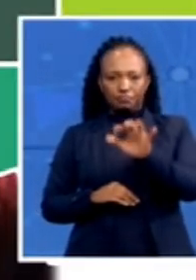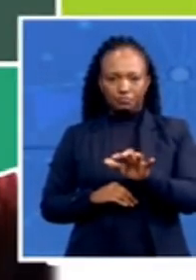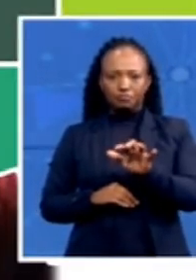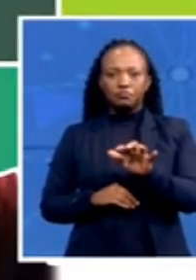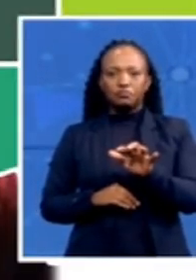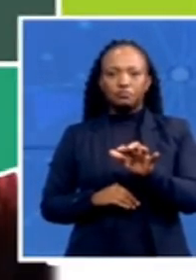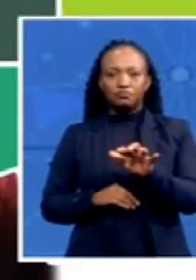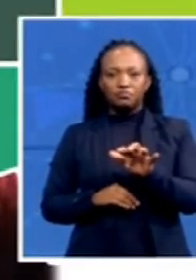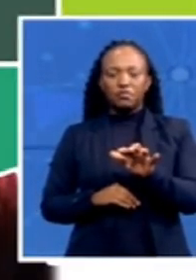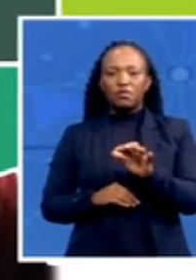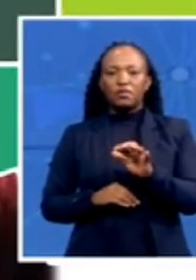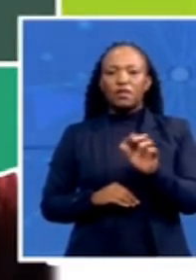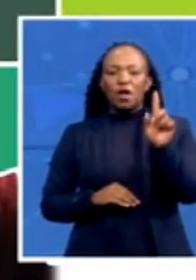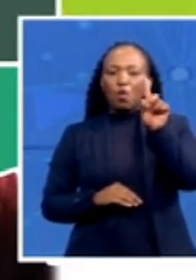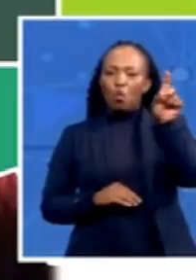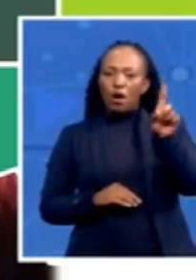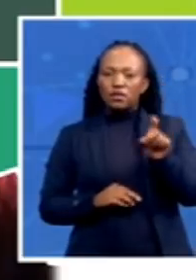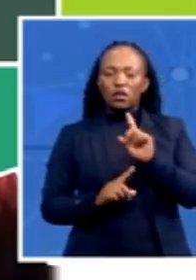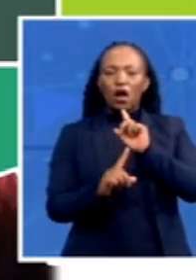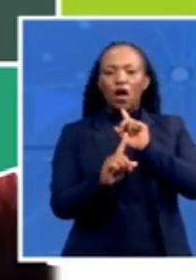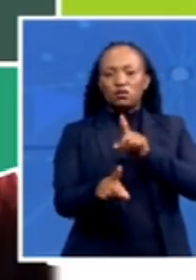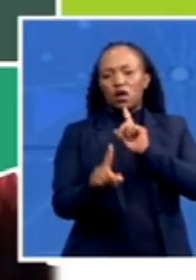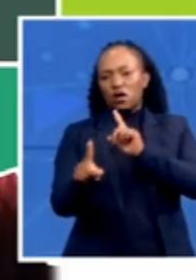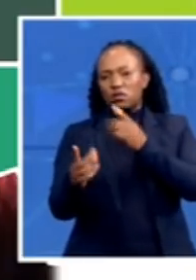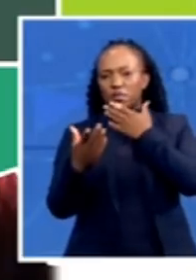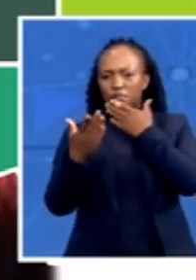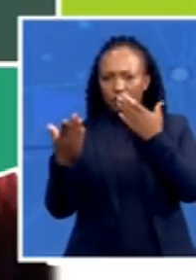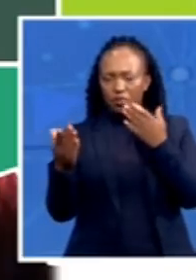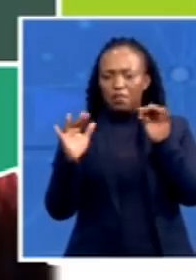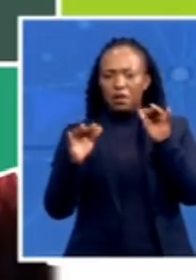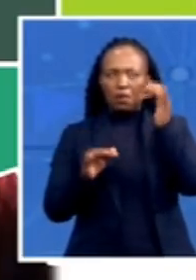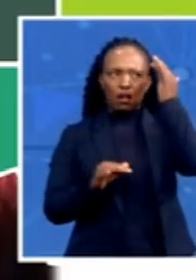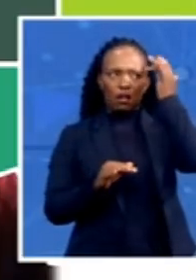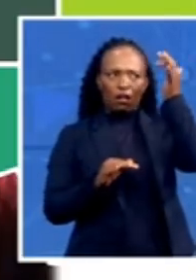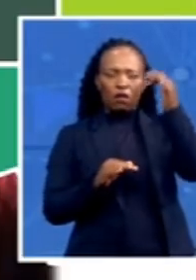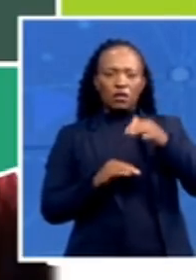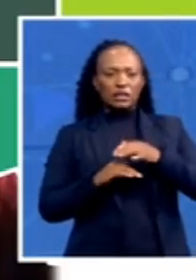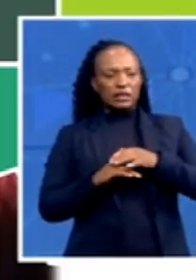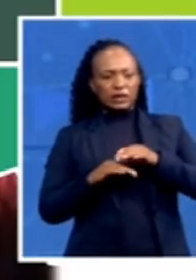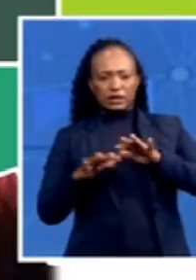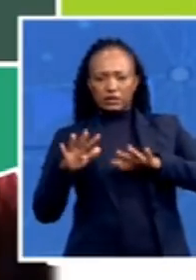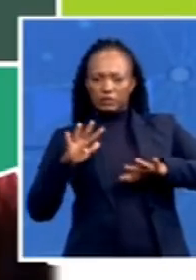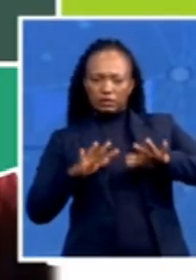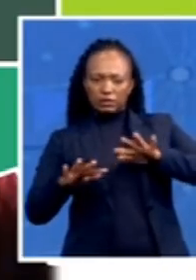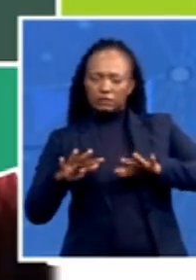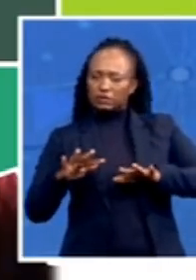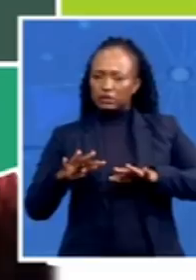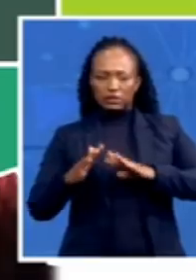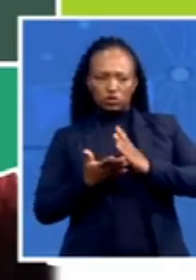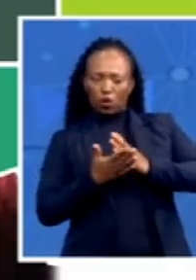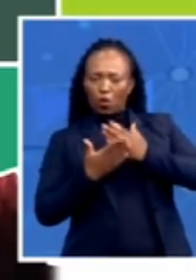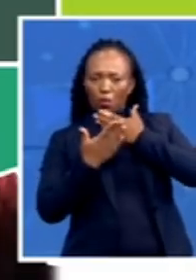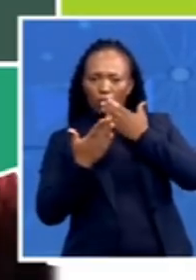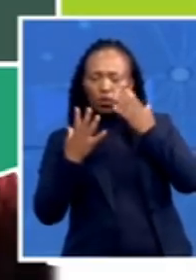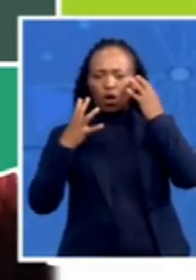people have, they create a lot of uncertainty, confusion, and fear. And the bishop also pointed out that we